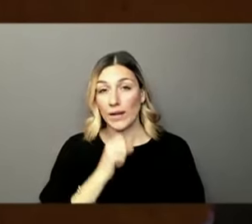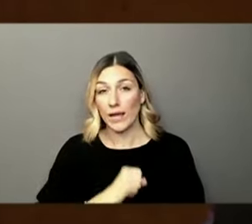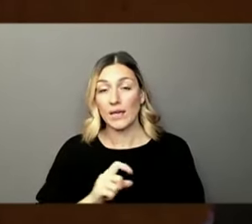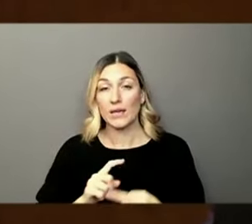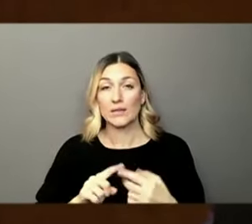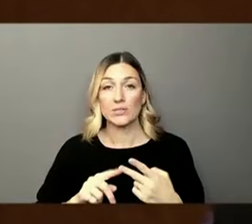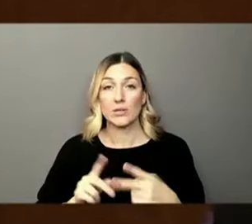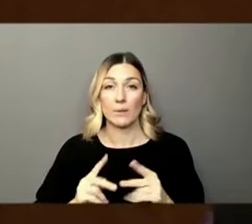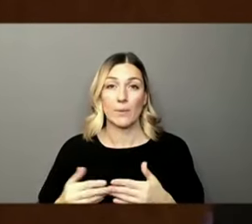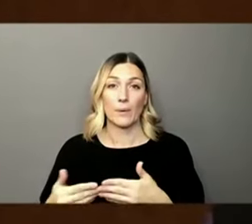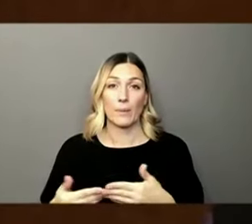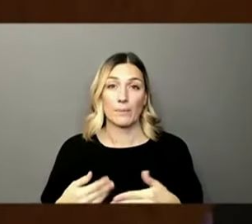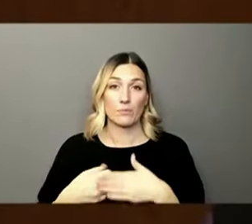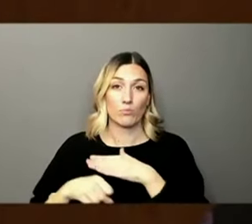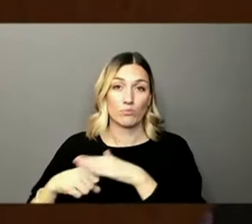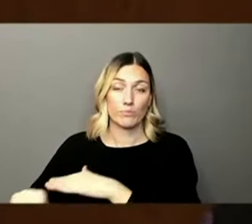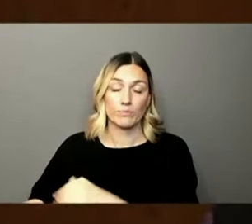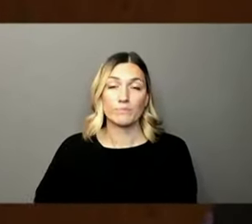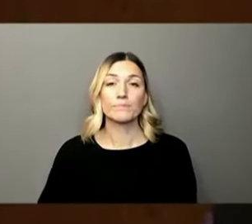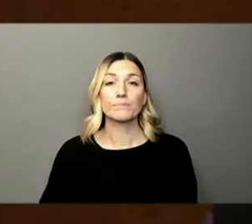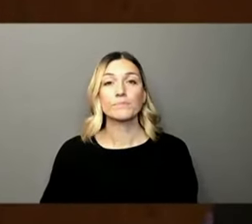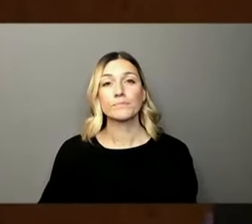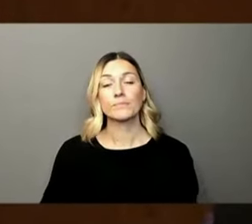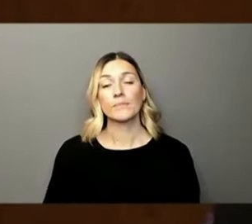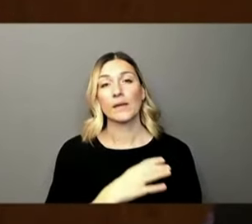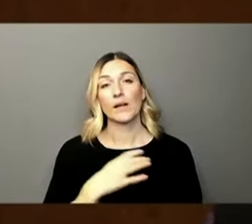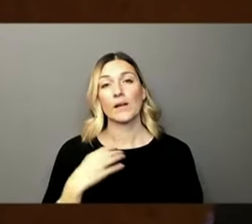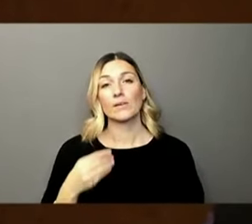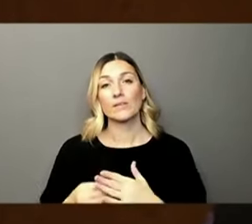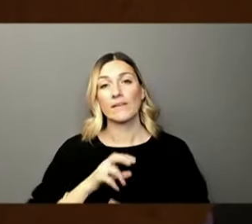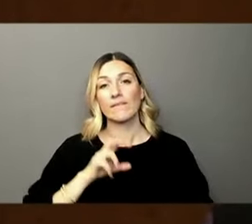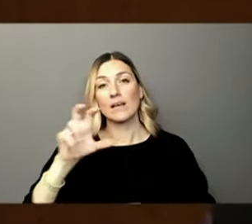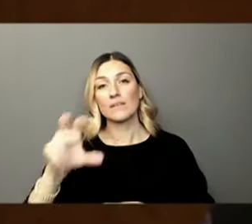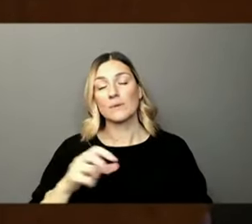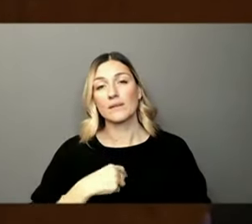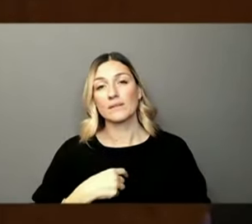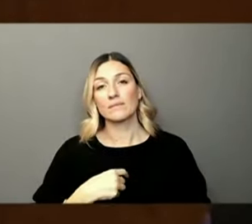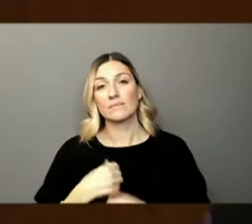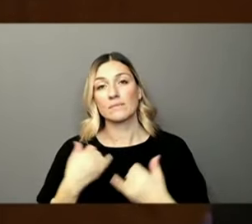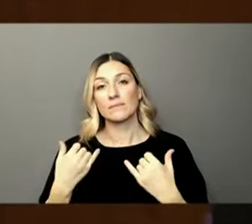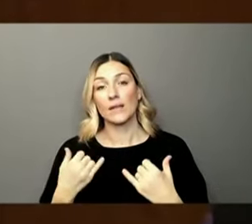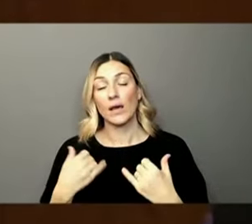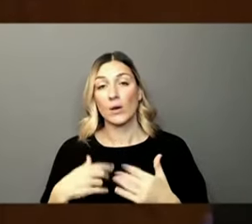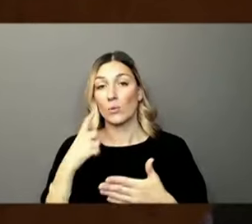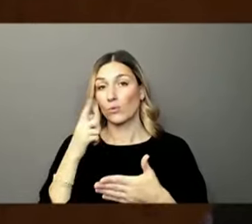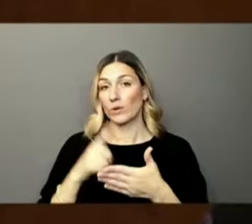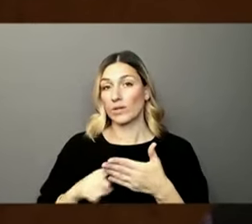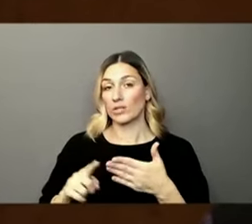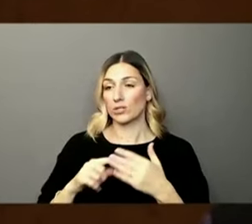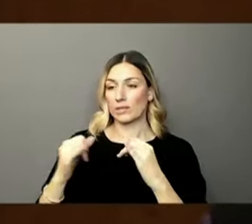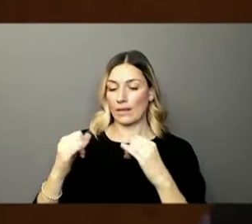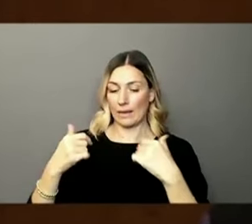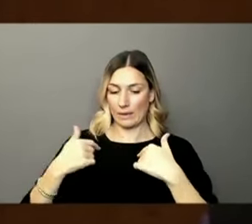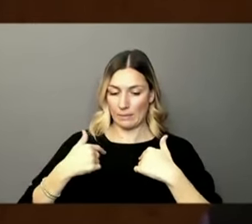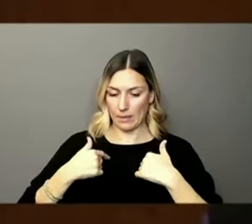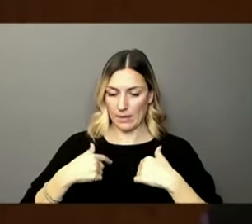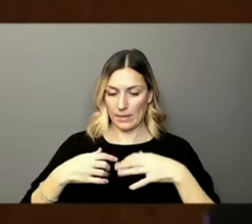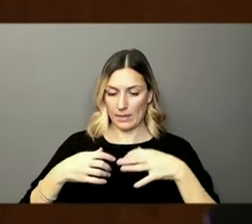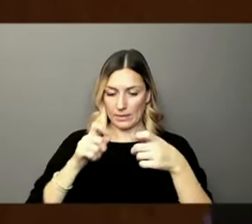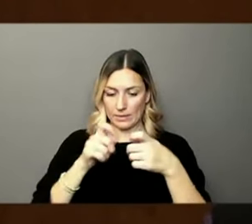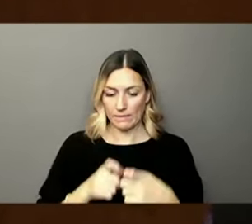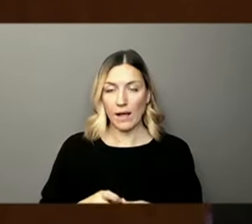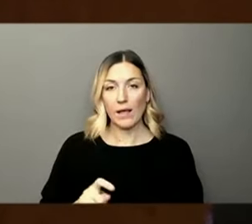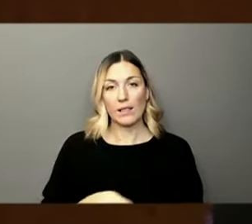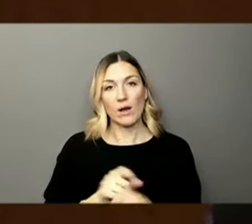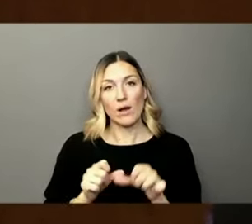ages. Congress investment in the Recover Initiative well positions researchers like myself to define the clinical scope of long COVID and